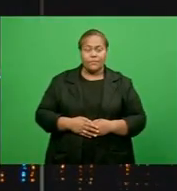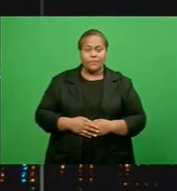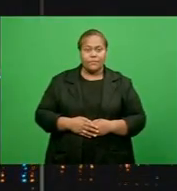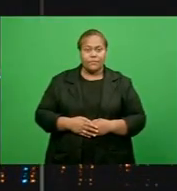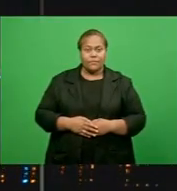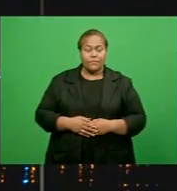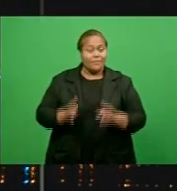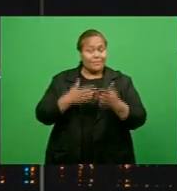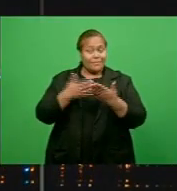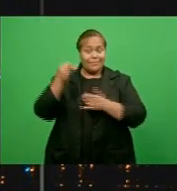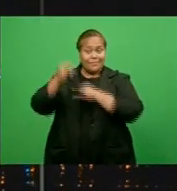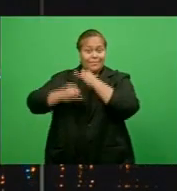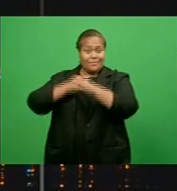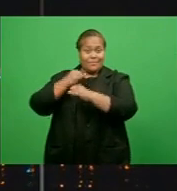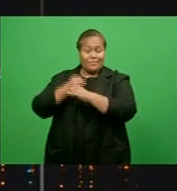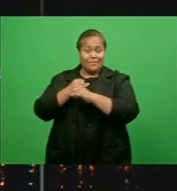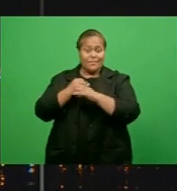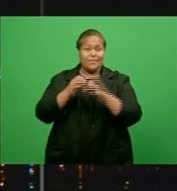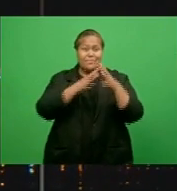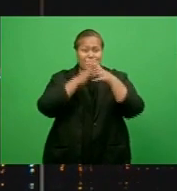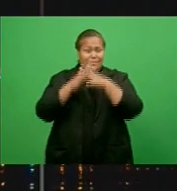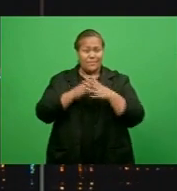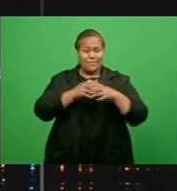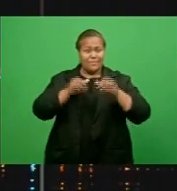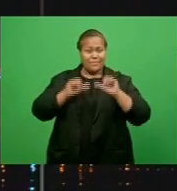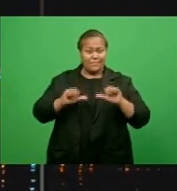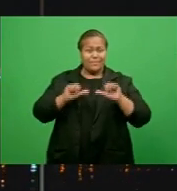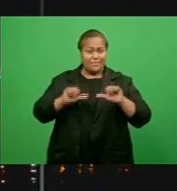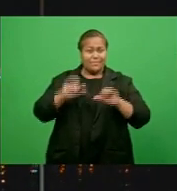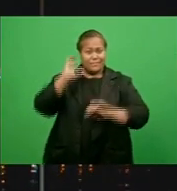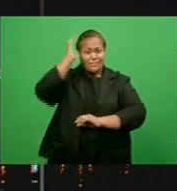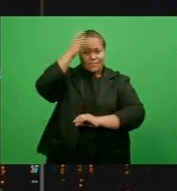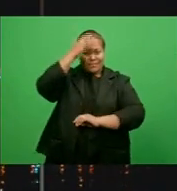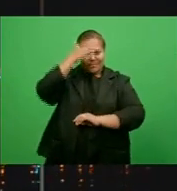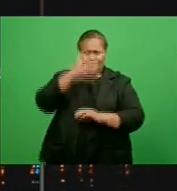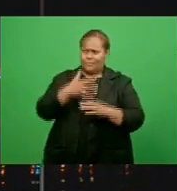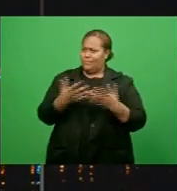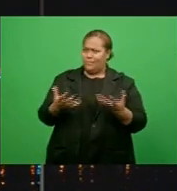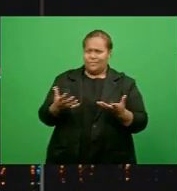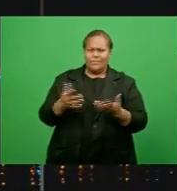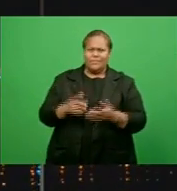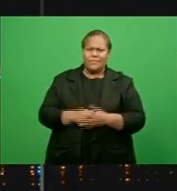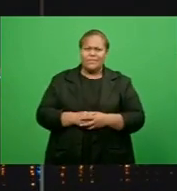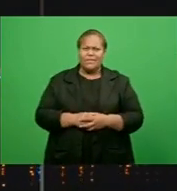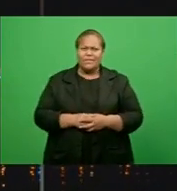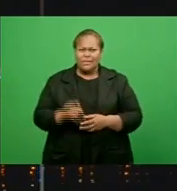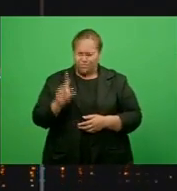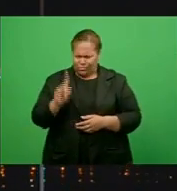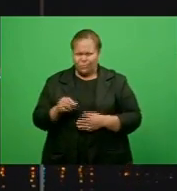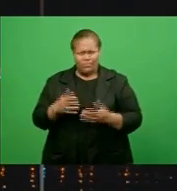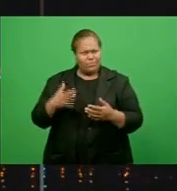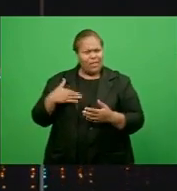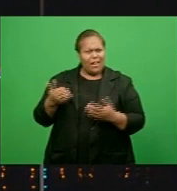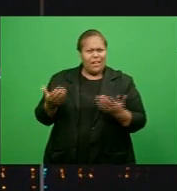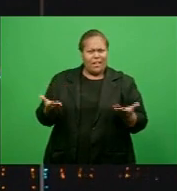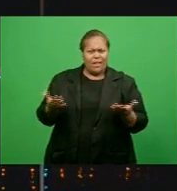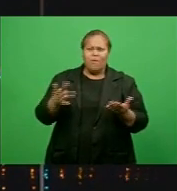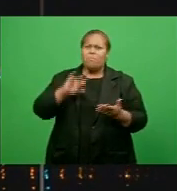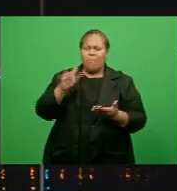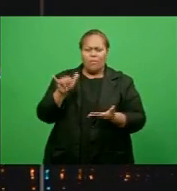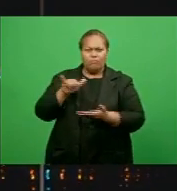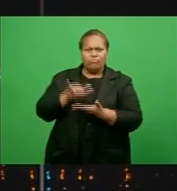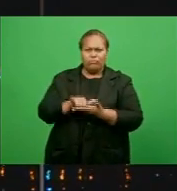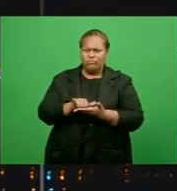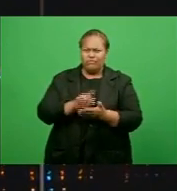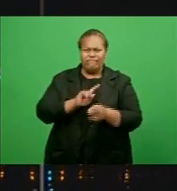And turning overseas, U.S. President Donald Trump is said to be doing well despite being airlifted from the White House to a military hospital after